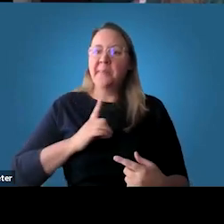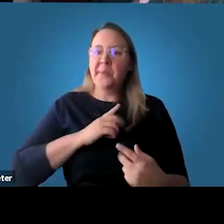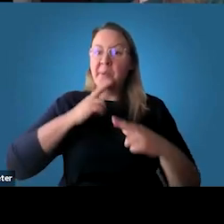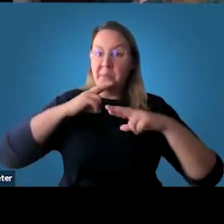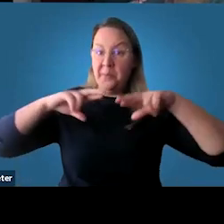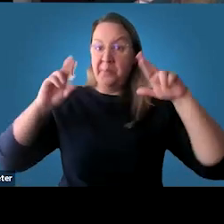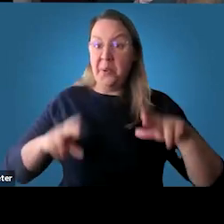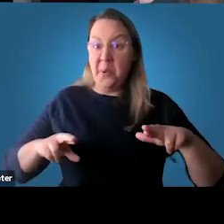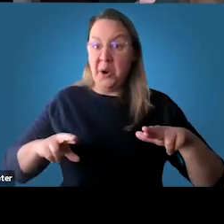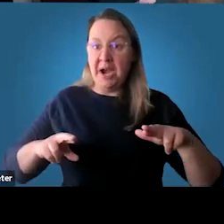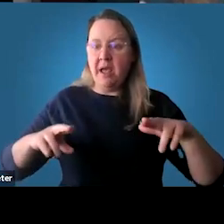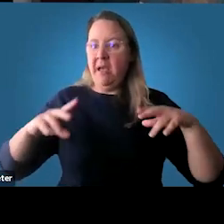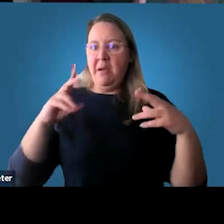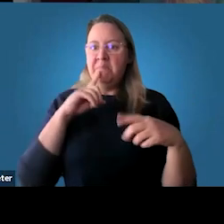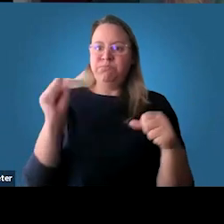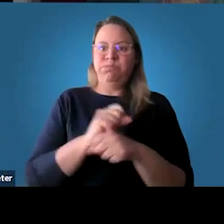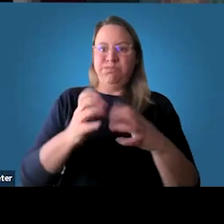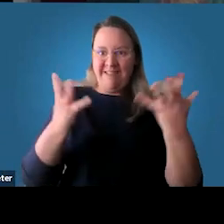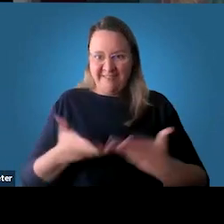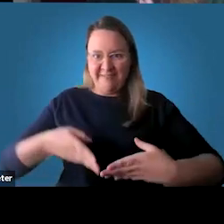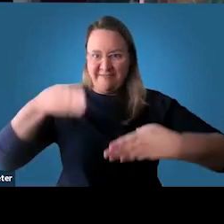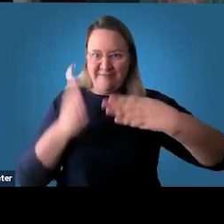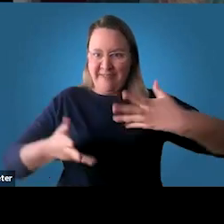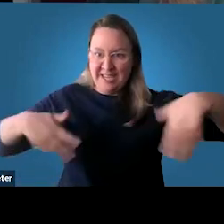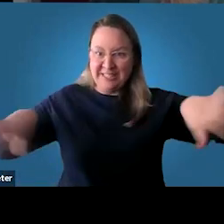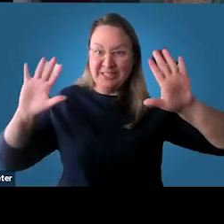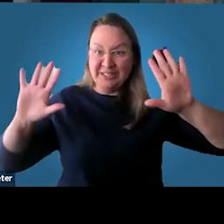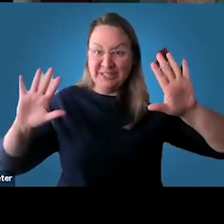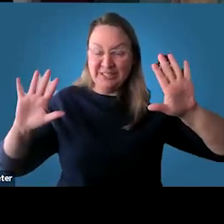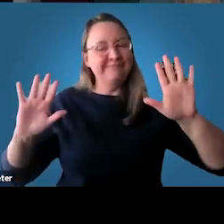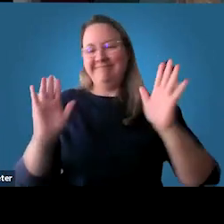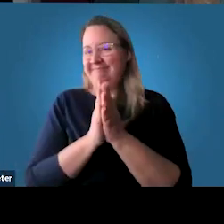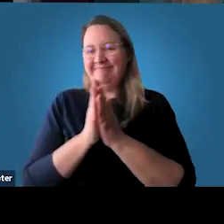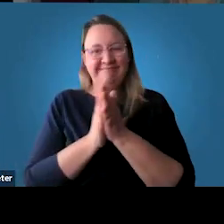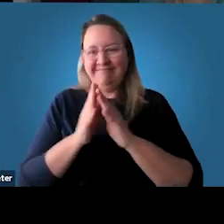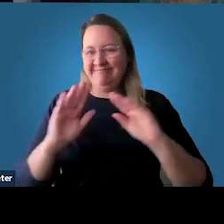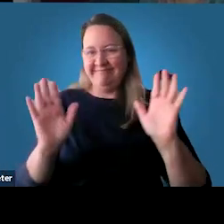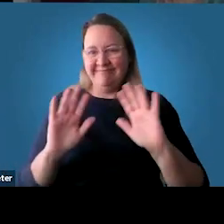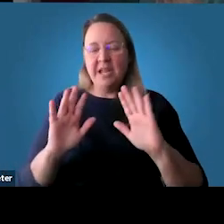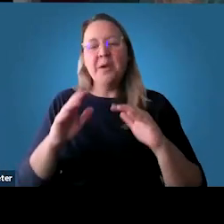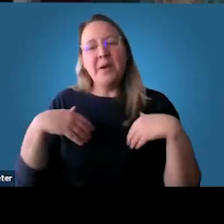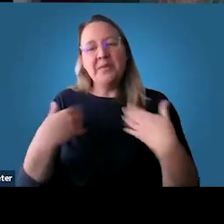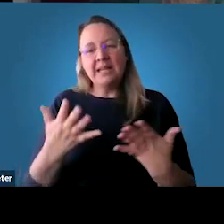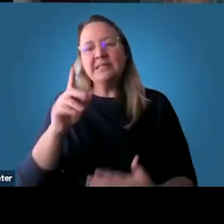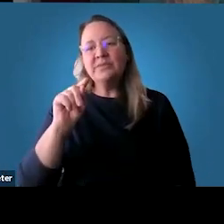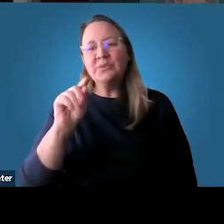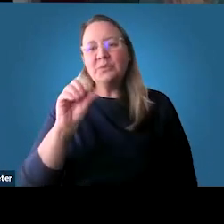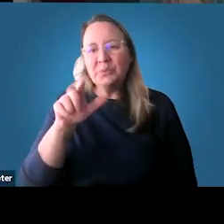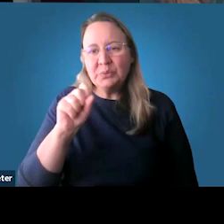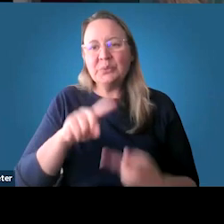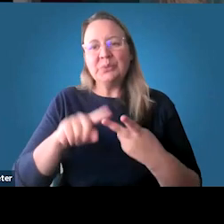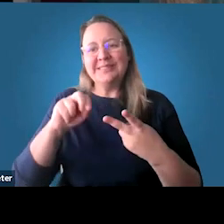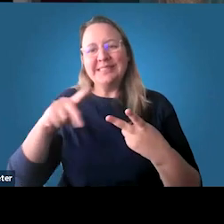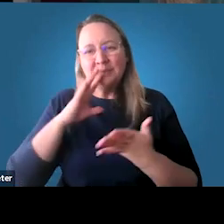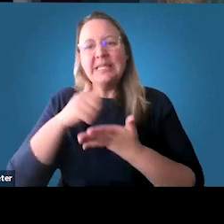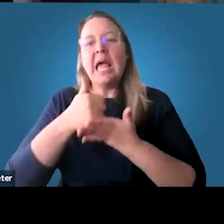line. So I'm going to be including practical tips, concrete examples, and lots of tools and resources so